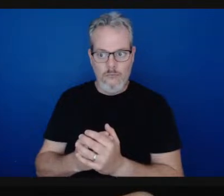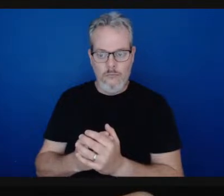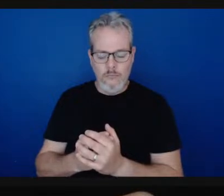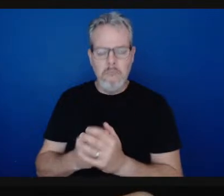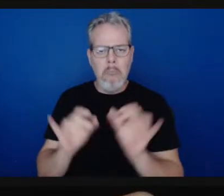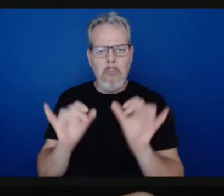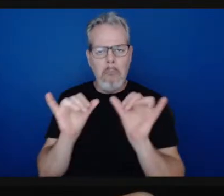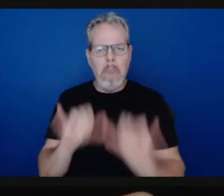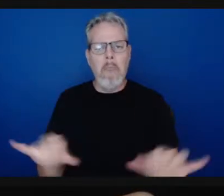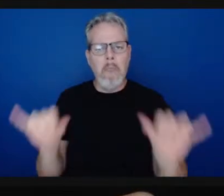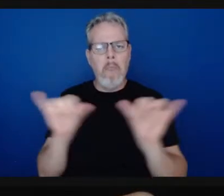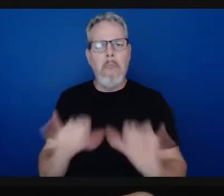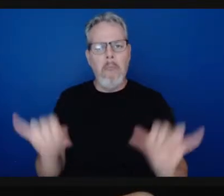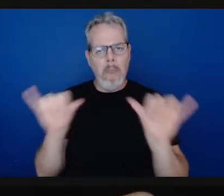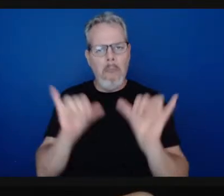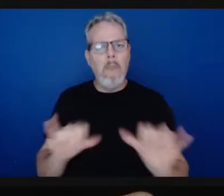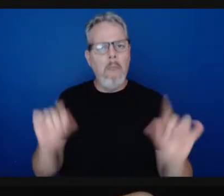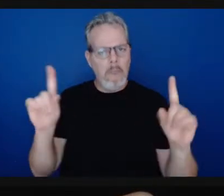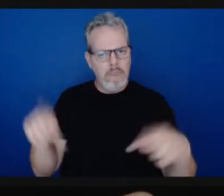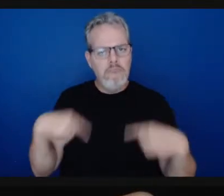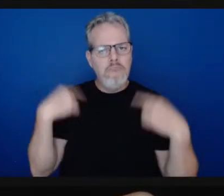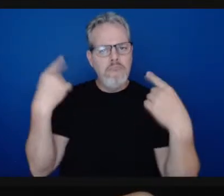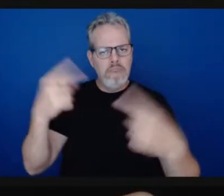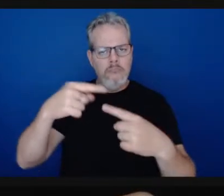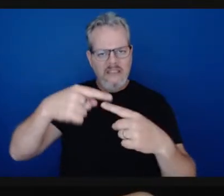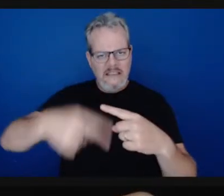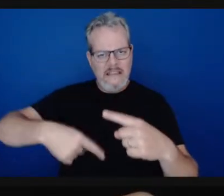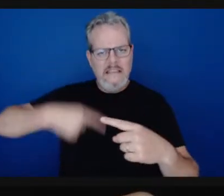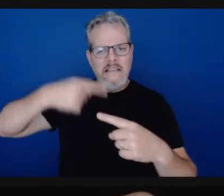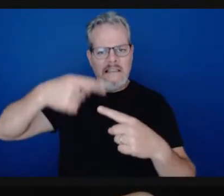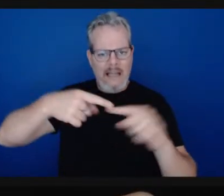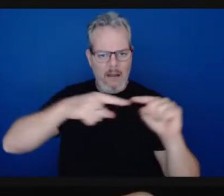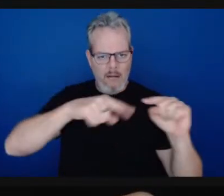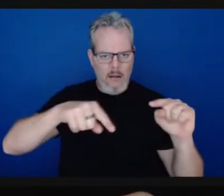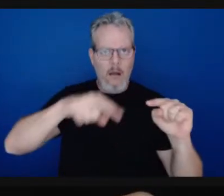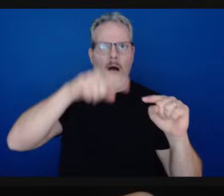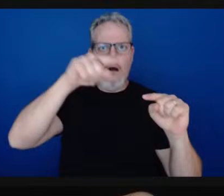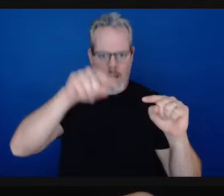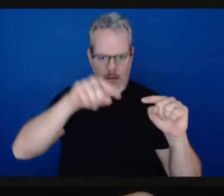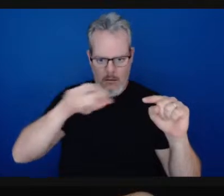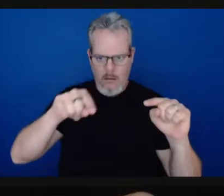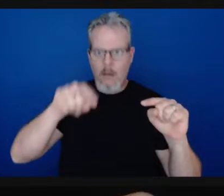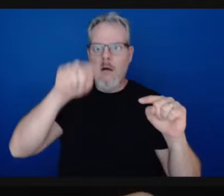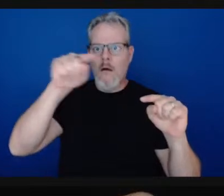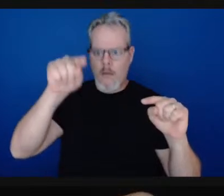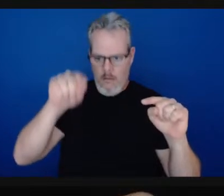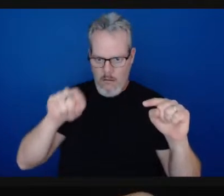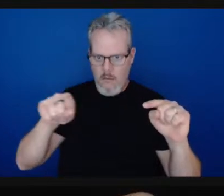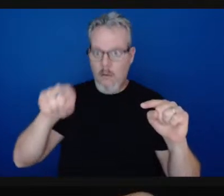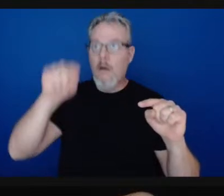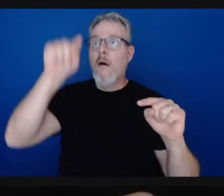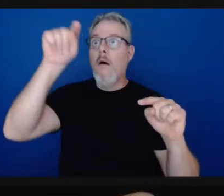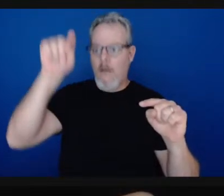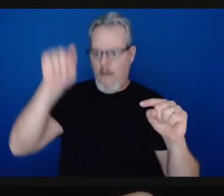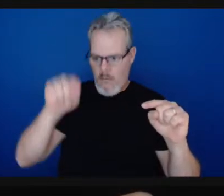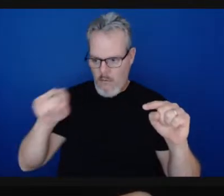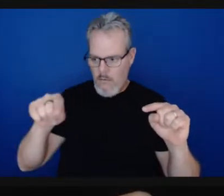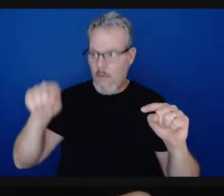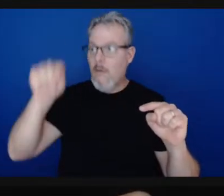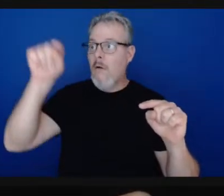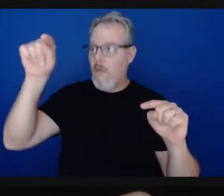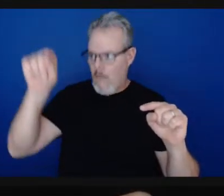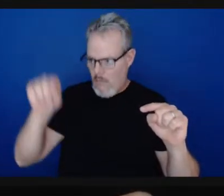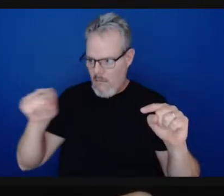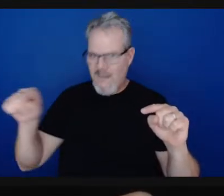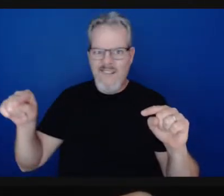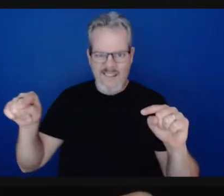typical, right, with this cycle of it ramping up, then down, and up, and down, and up, and down, and maybe a little and up and